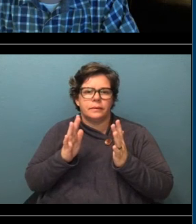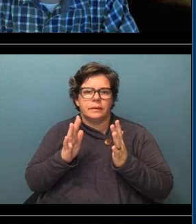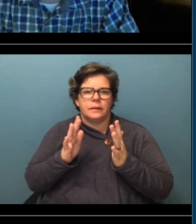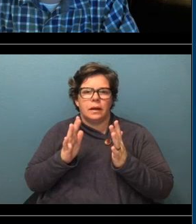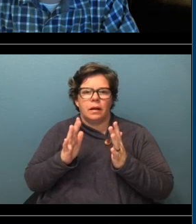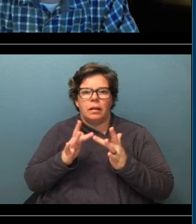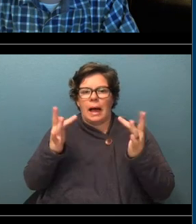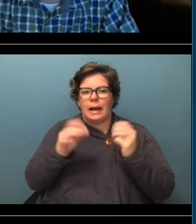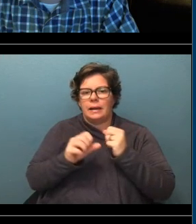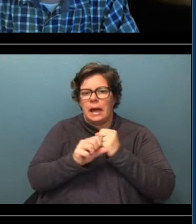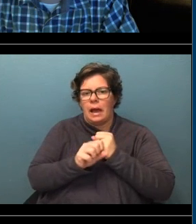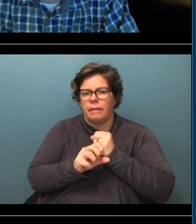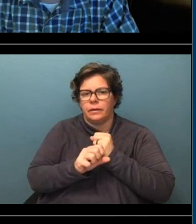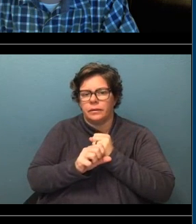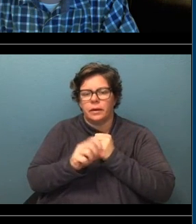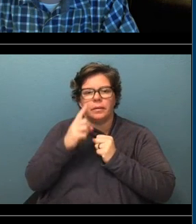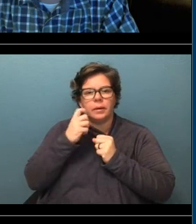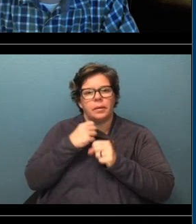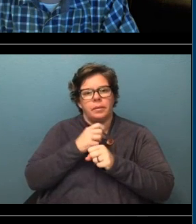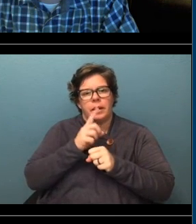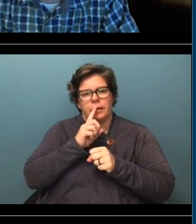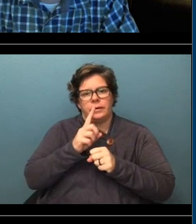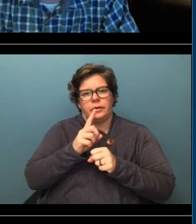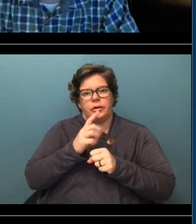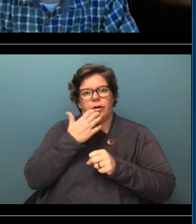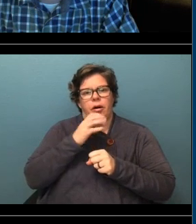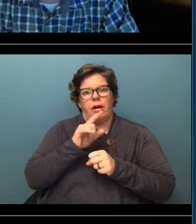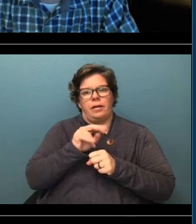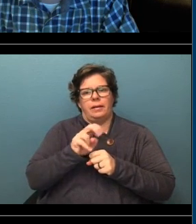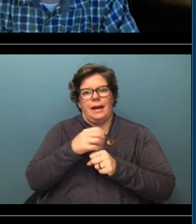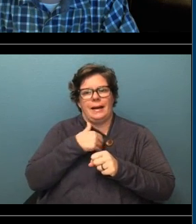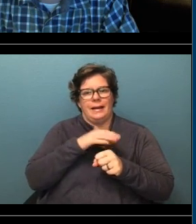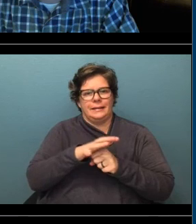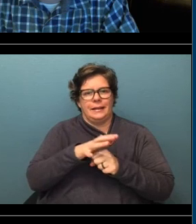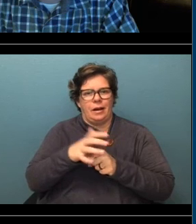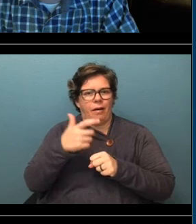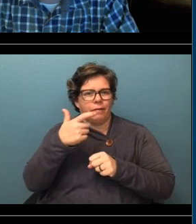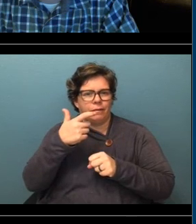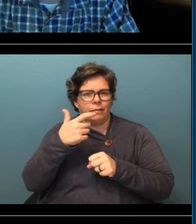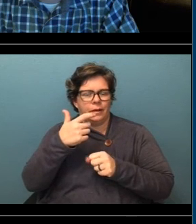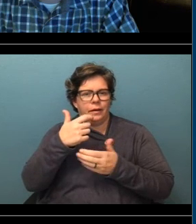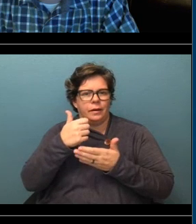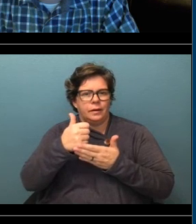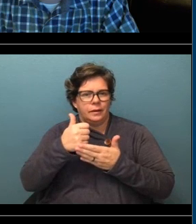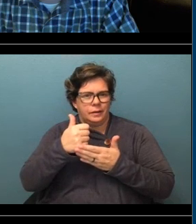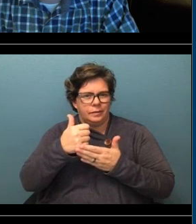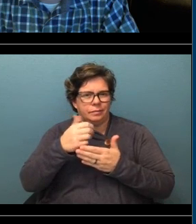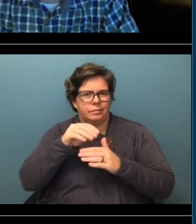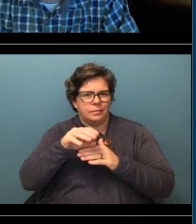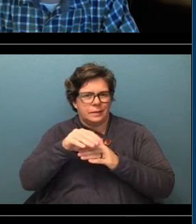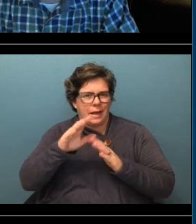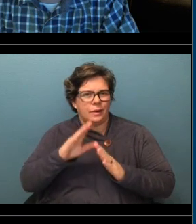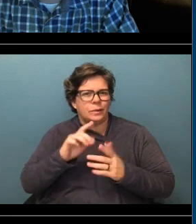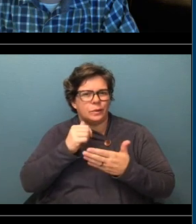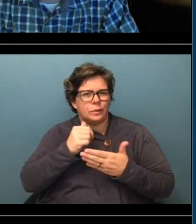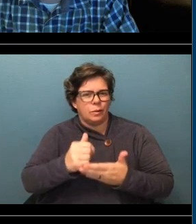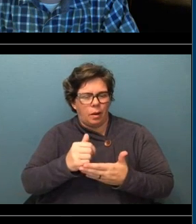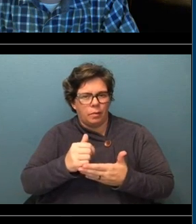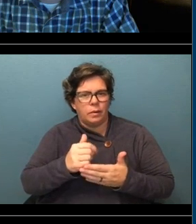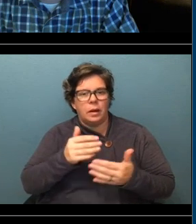advertisement just because we want to make sure that the hotline has the capacity to take on these additional calls. And then